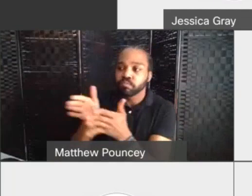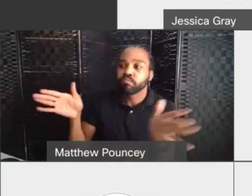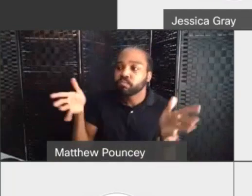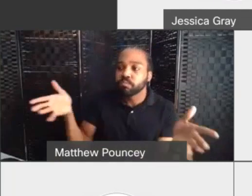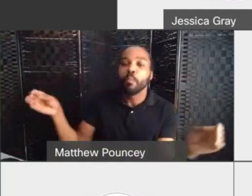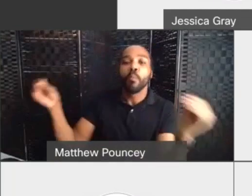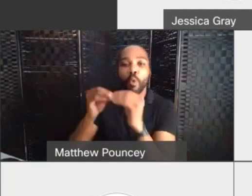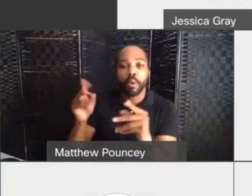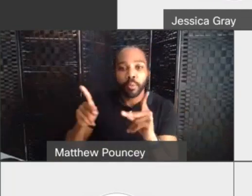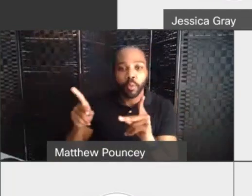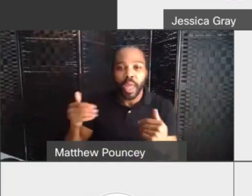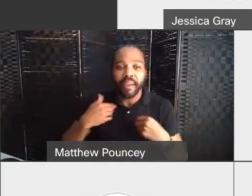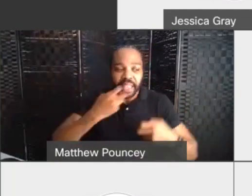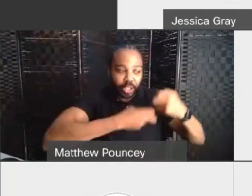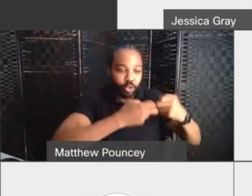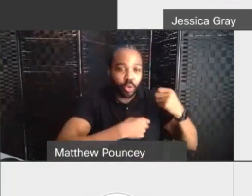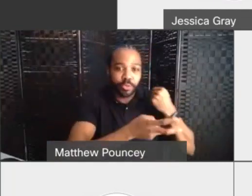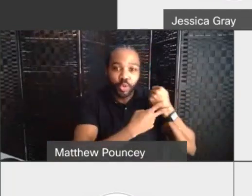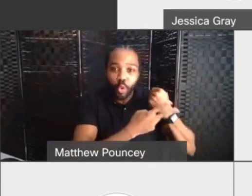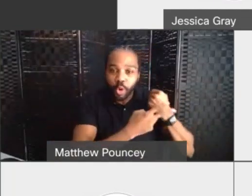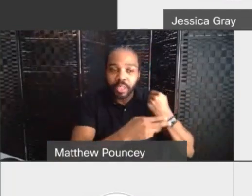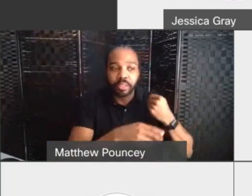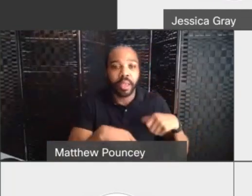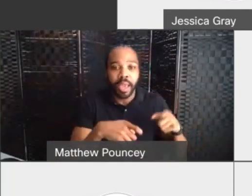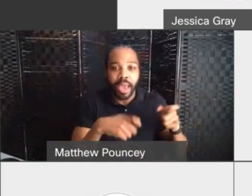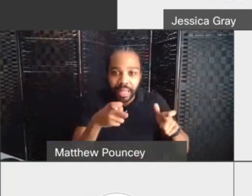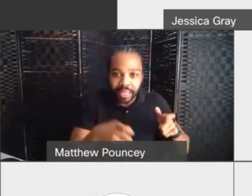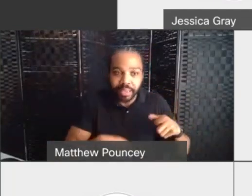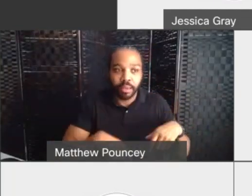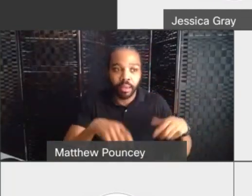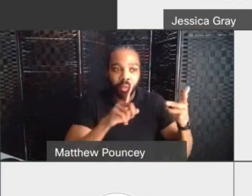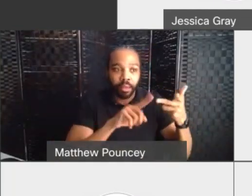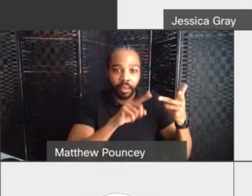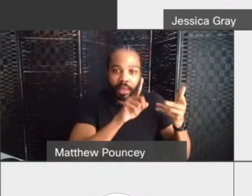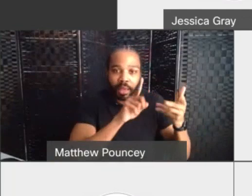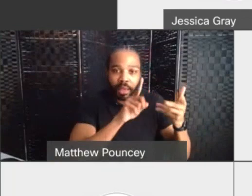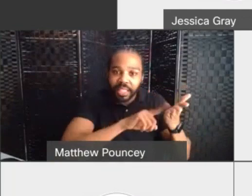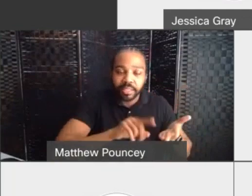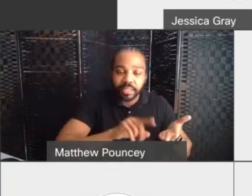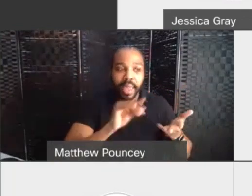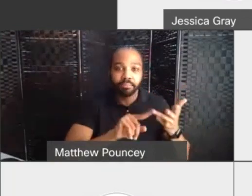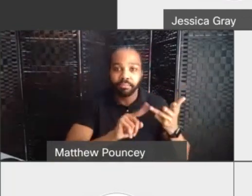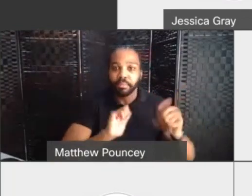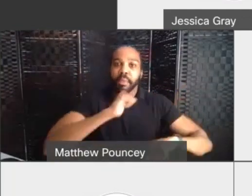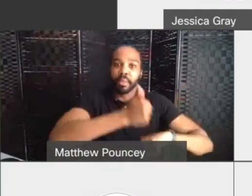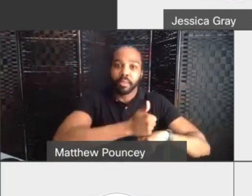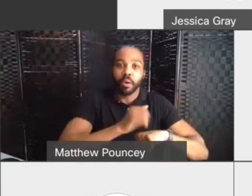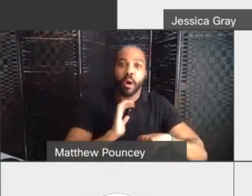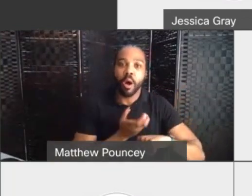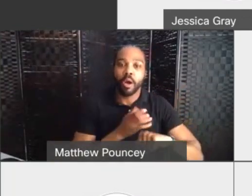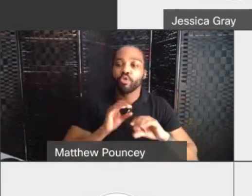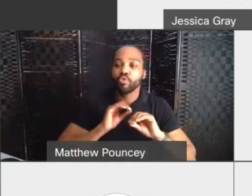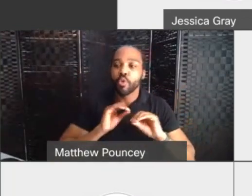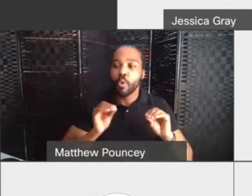an issue of storage, of handling, of inspection, and just basically implementing our no waste policy. So